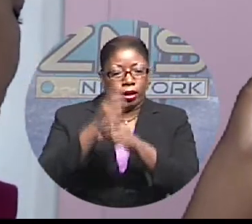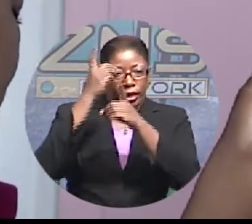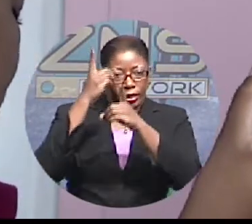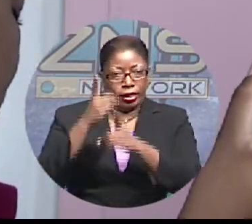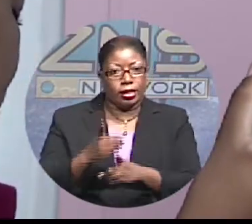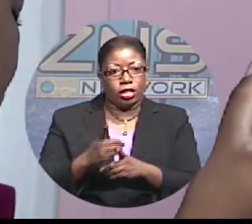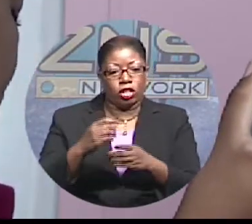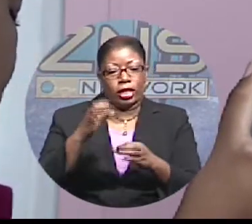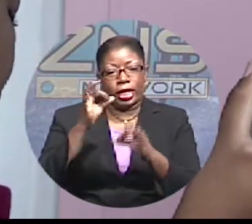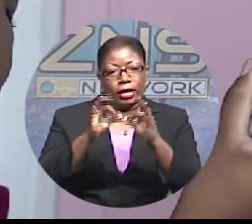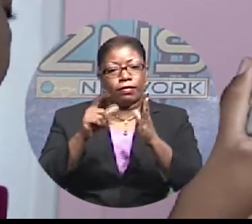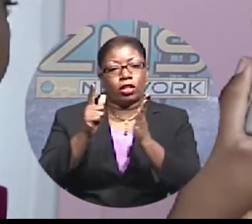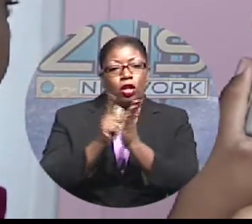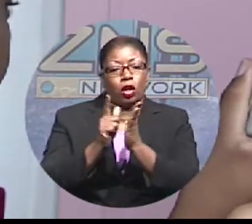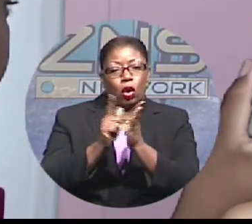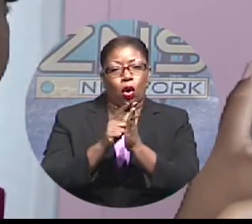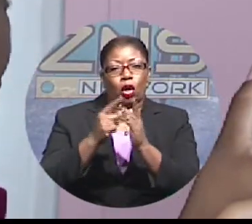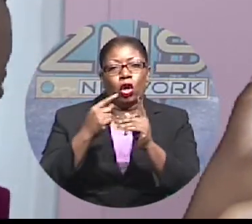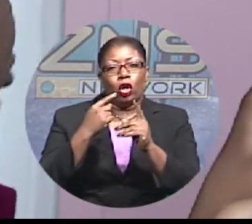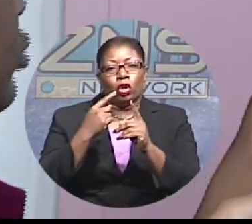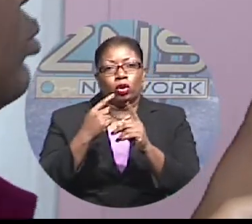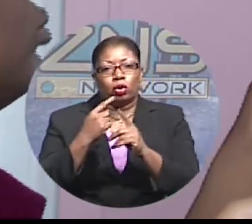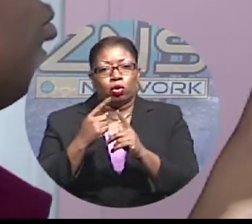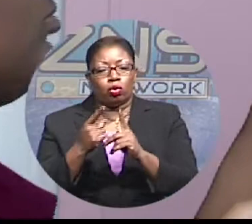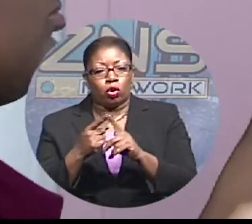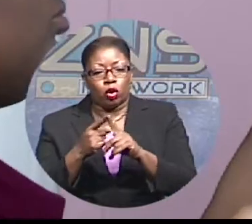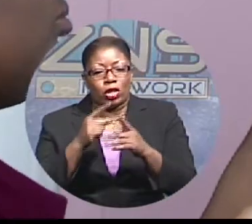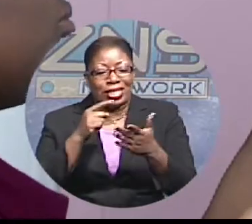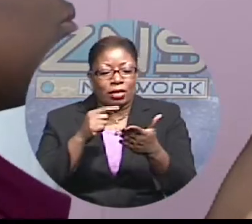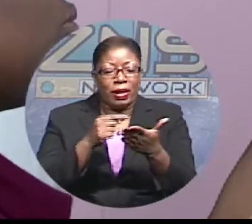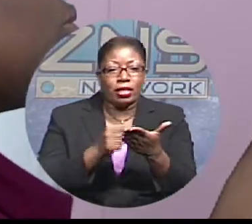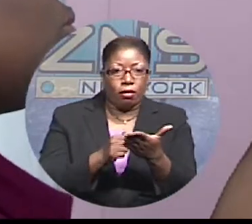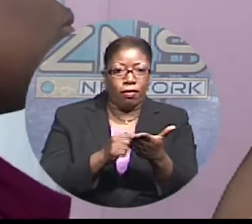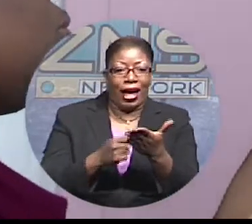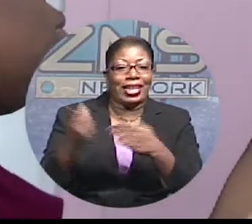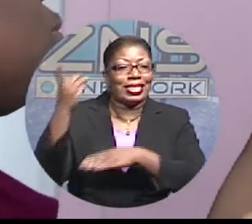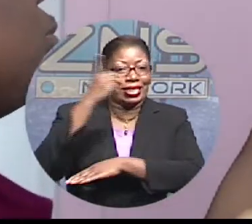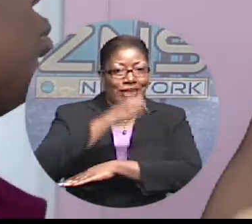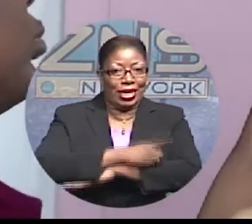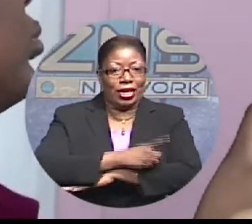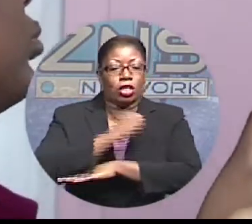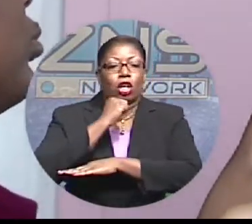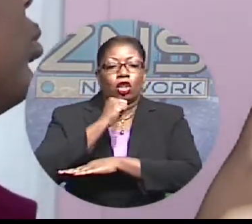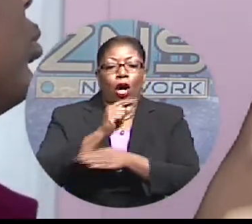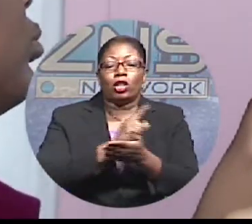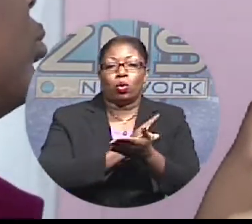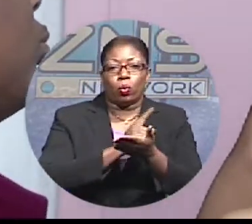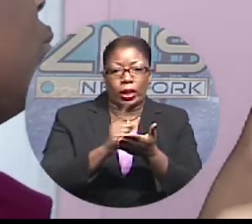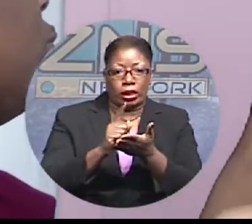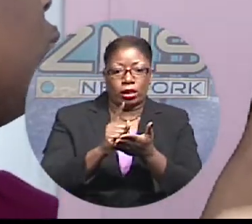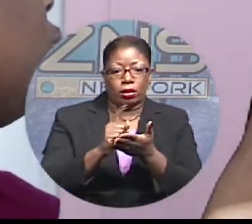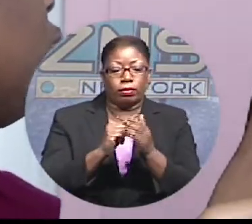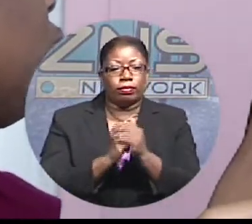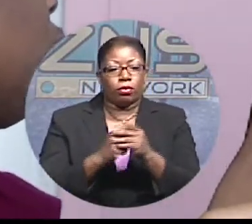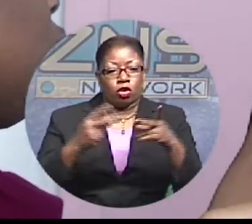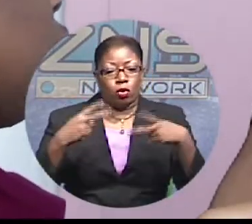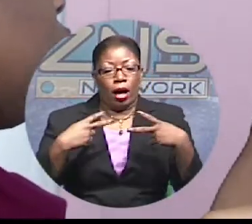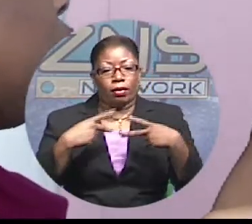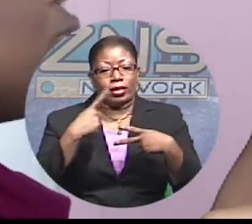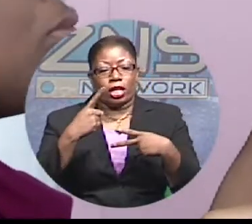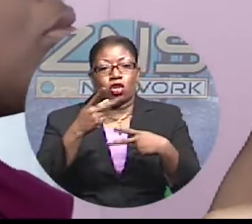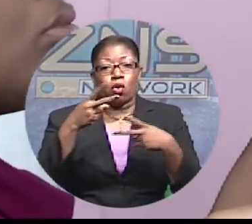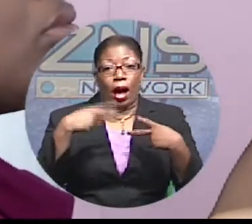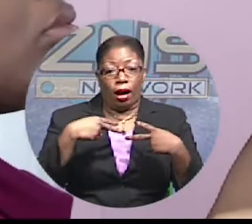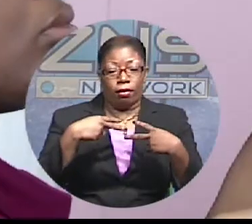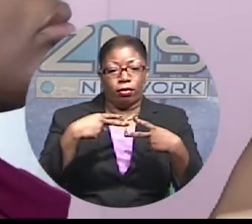law is necessary to specify days rather than weeks. I know some industrial agreements, it is spelled out where you're entitled to X amount of days